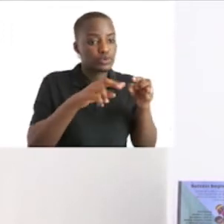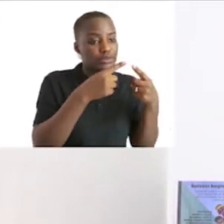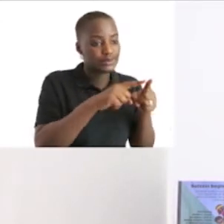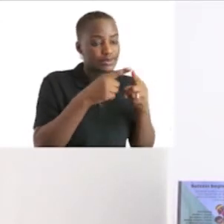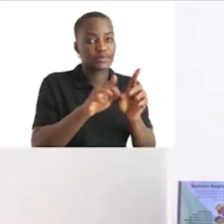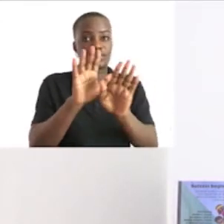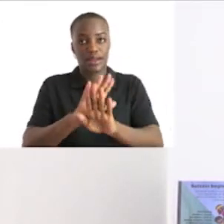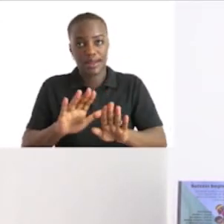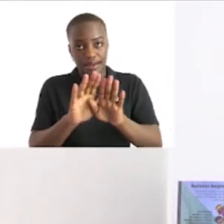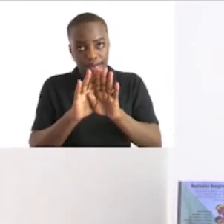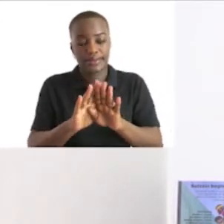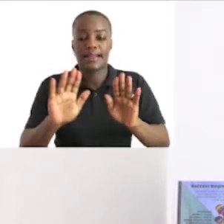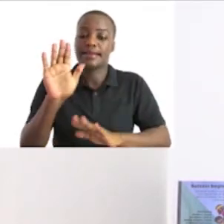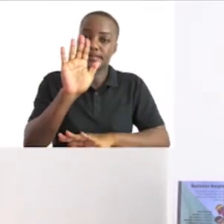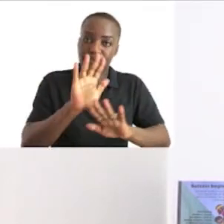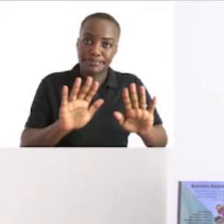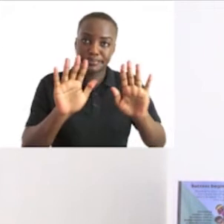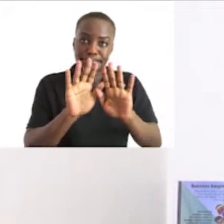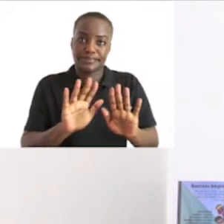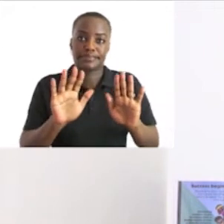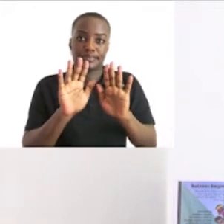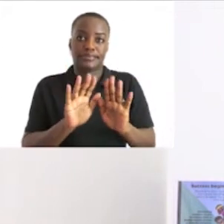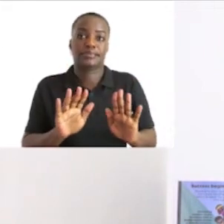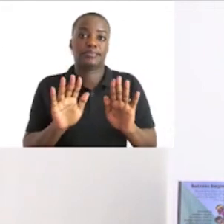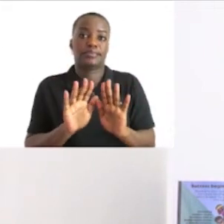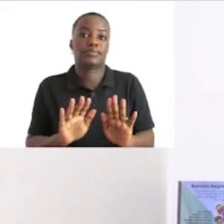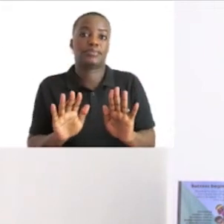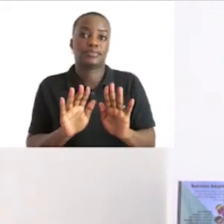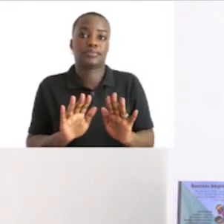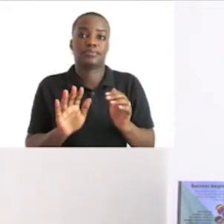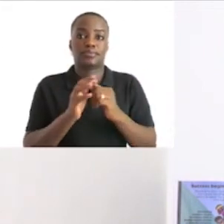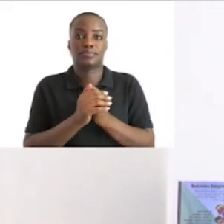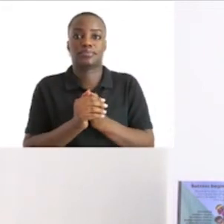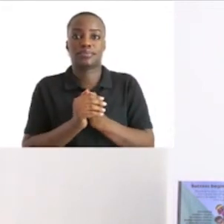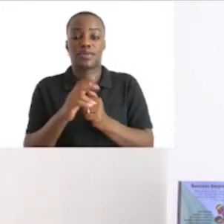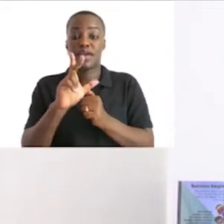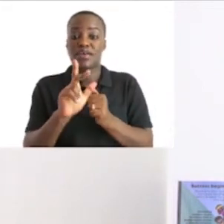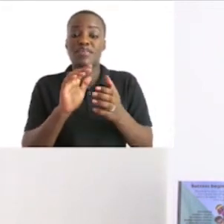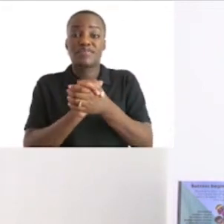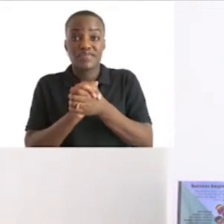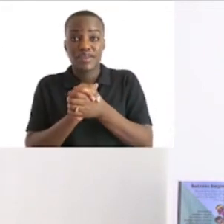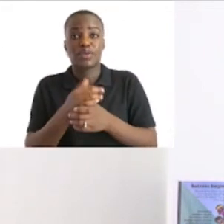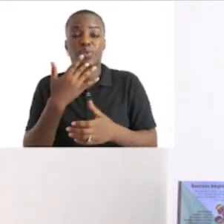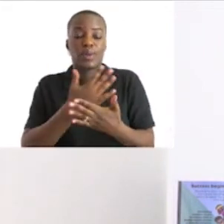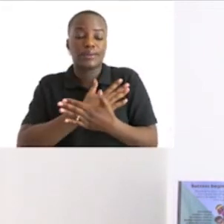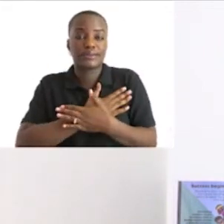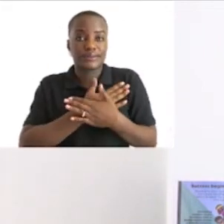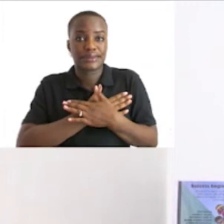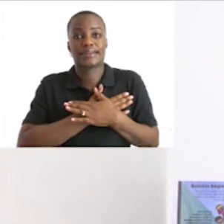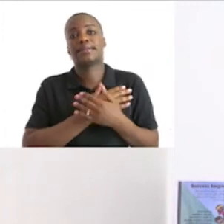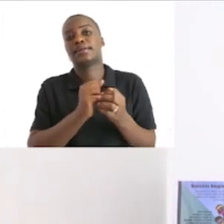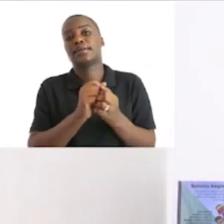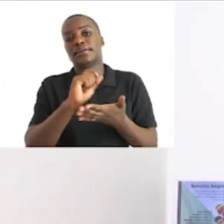and shade or color the classmates that enjoy